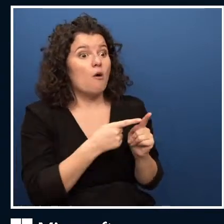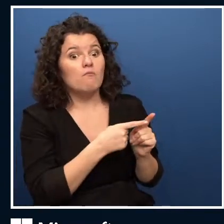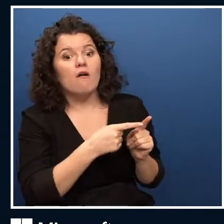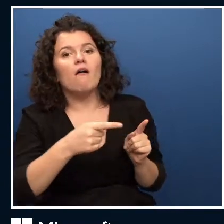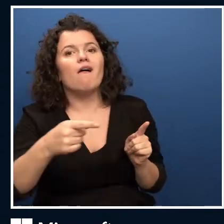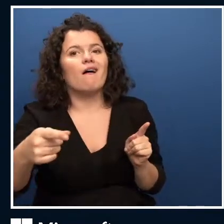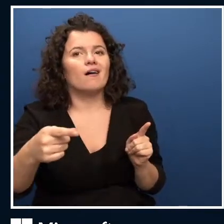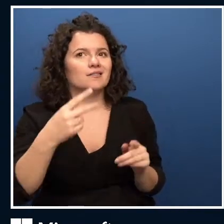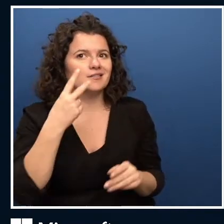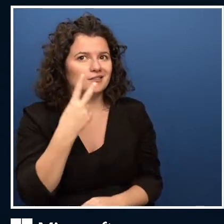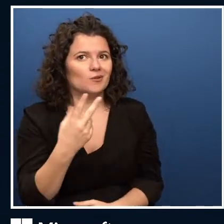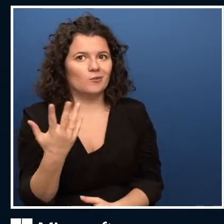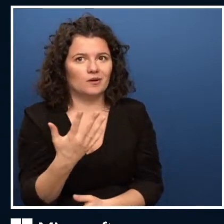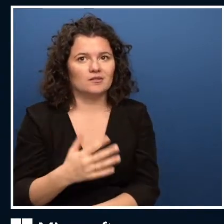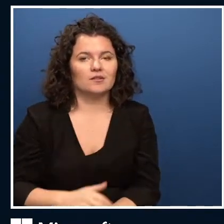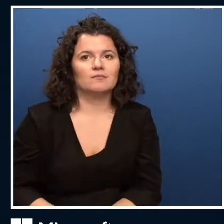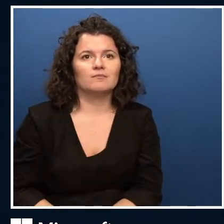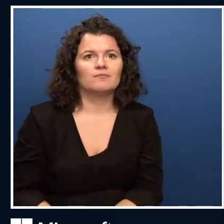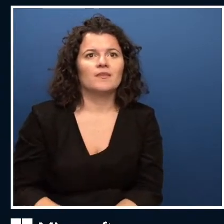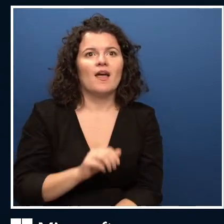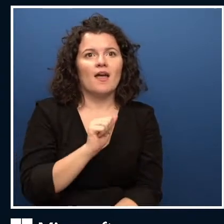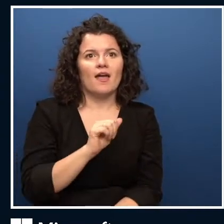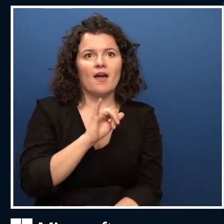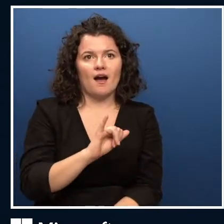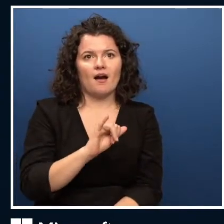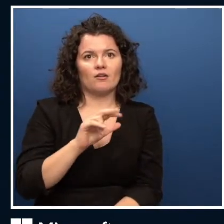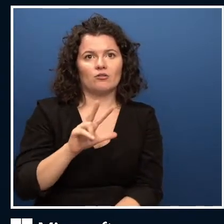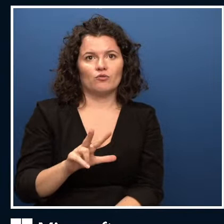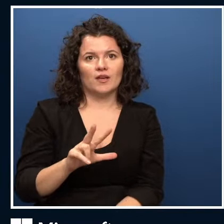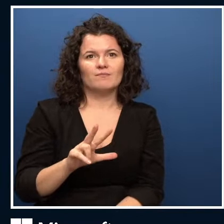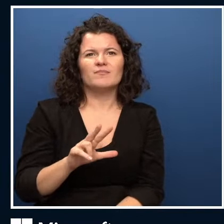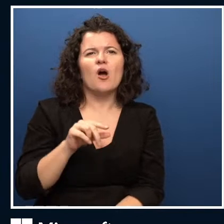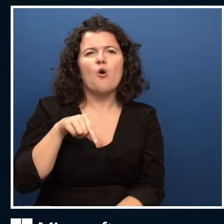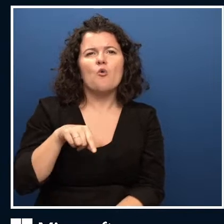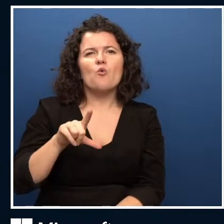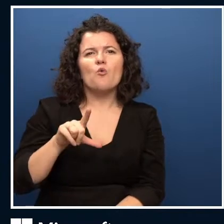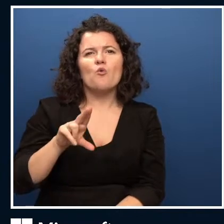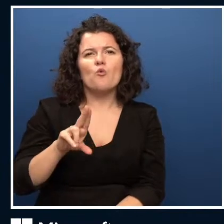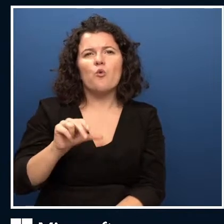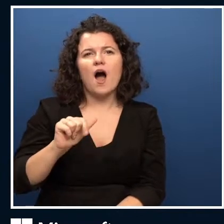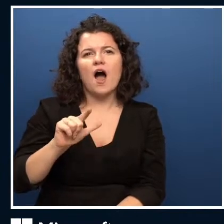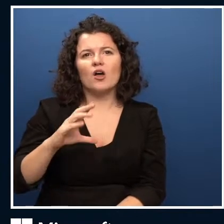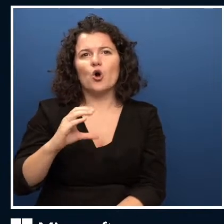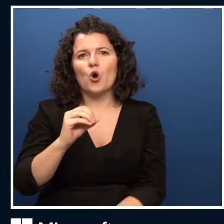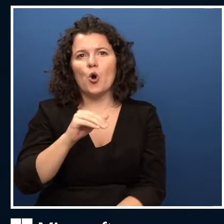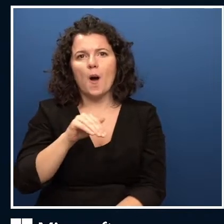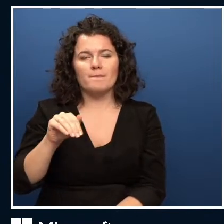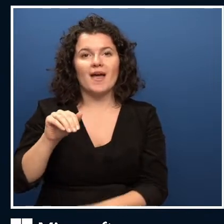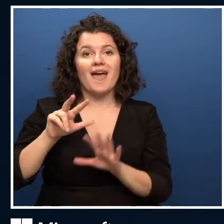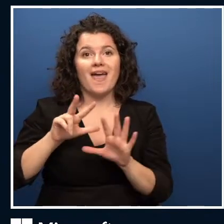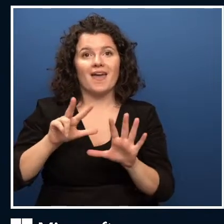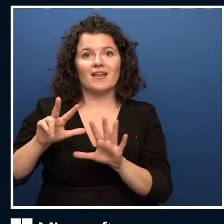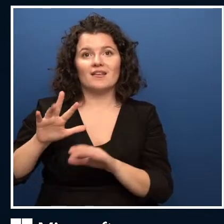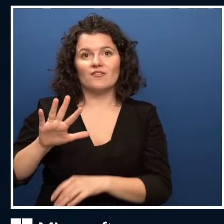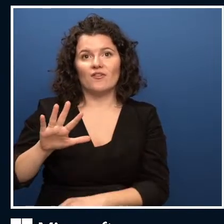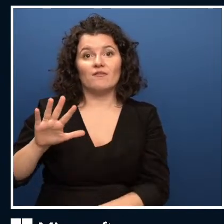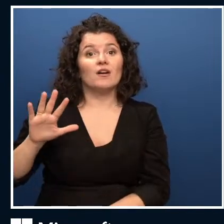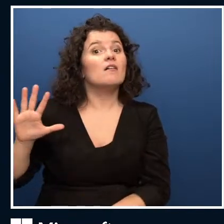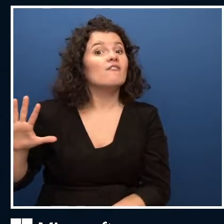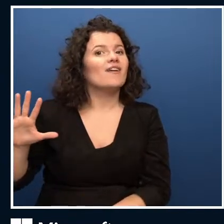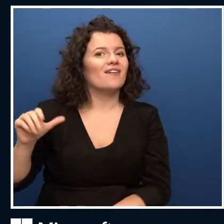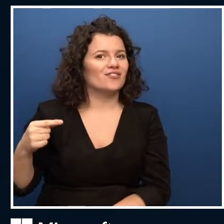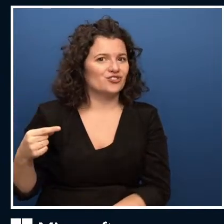Qualcomm 888 5G configured chipset. And So here the